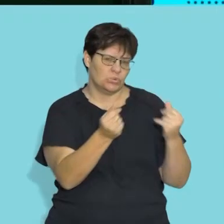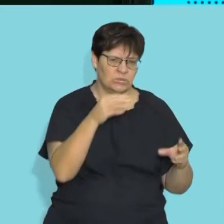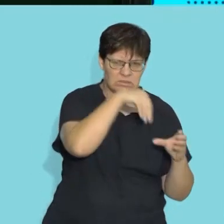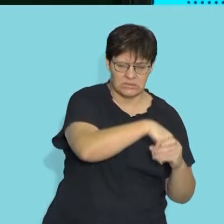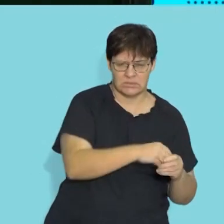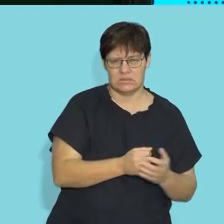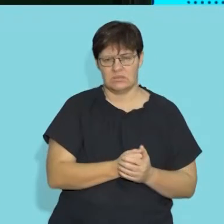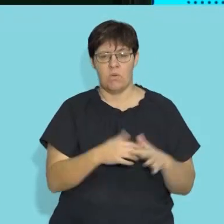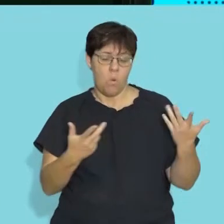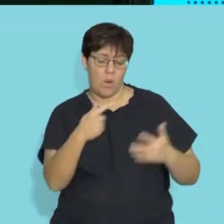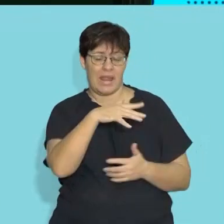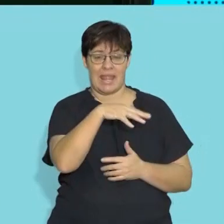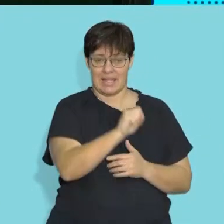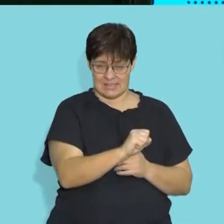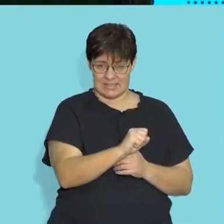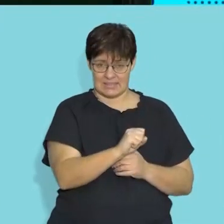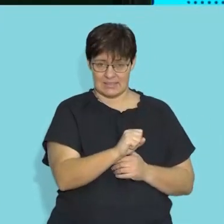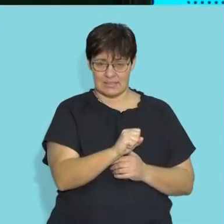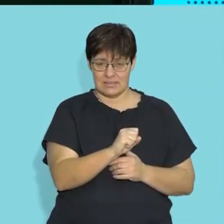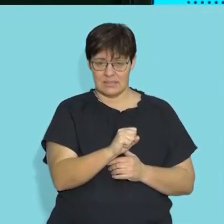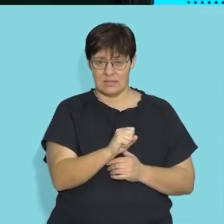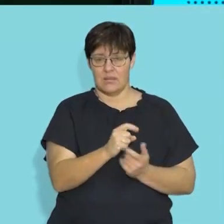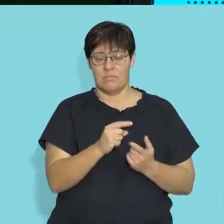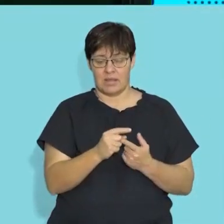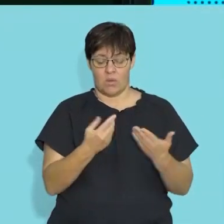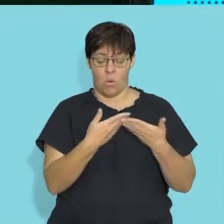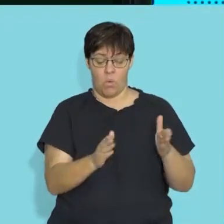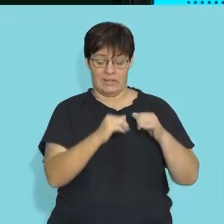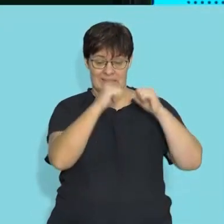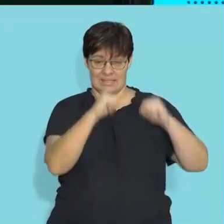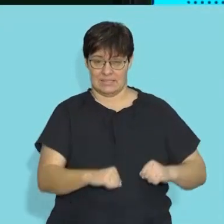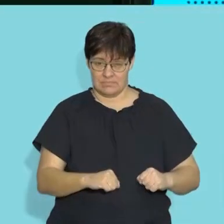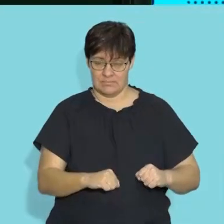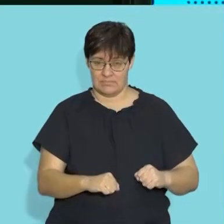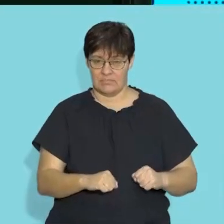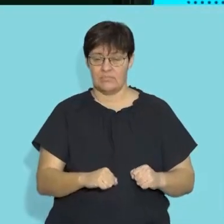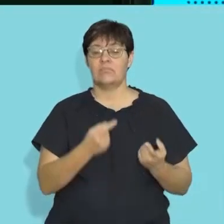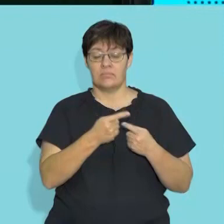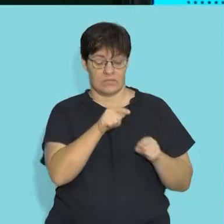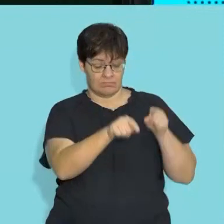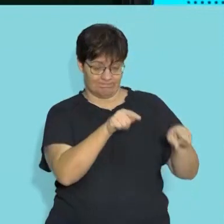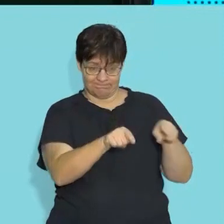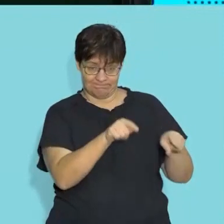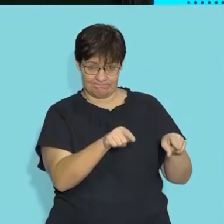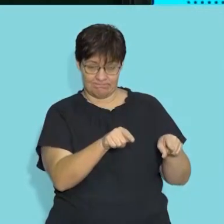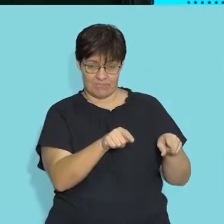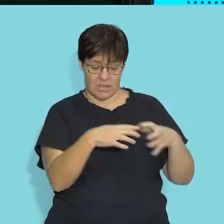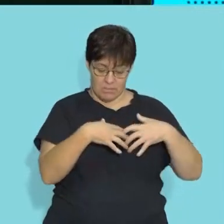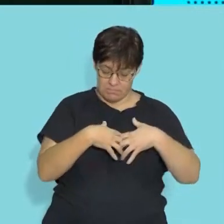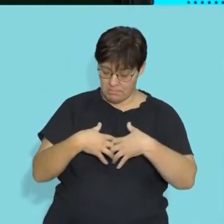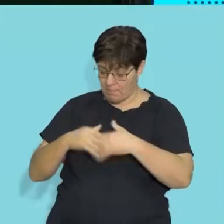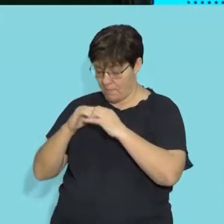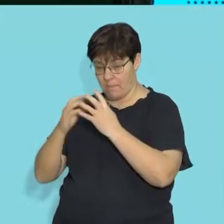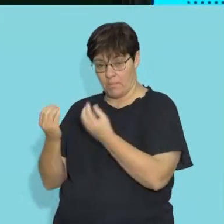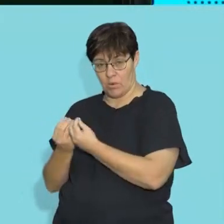solution or with a gas, but at the end of the day, for an open system, that reactants, when forming